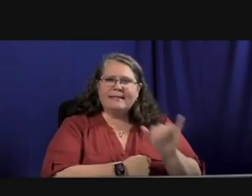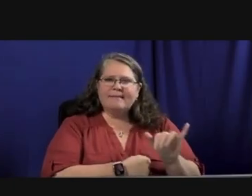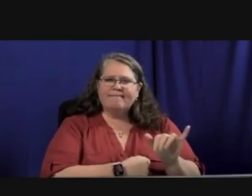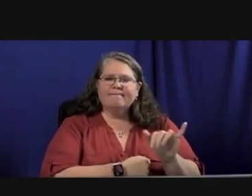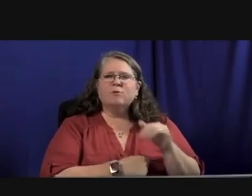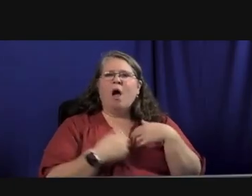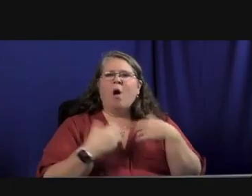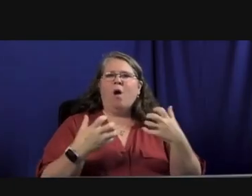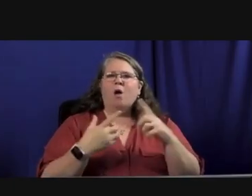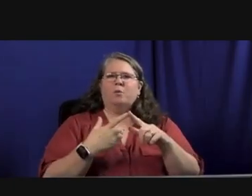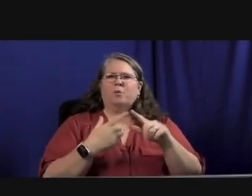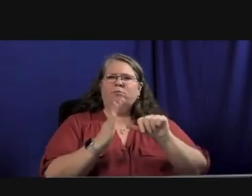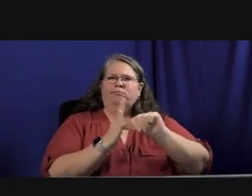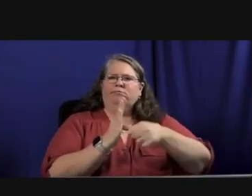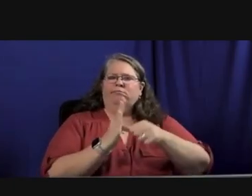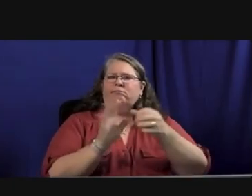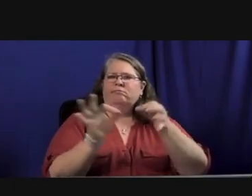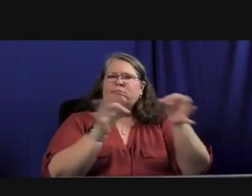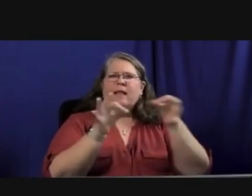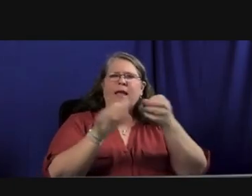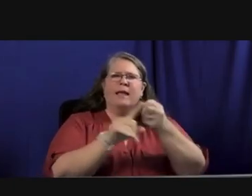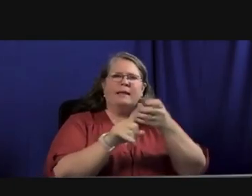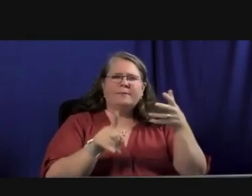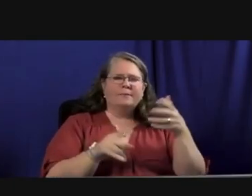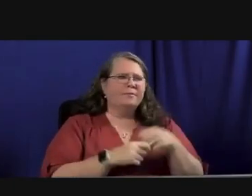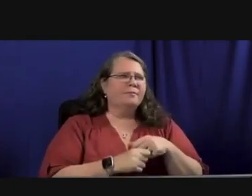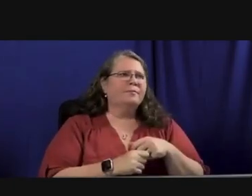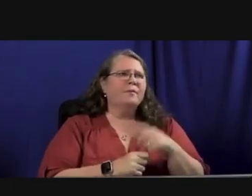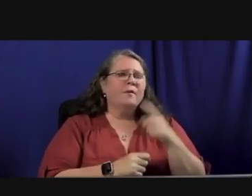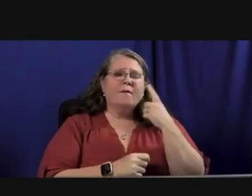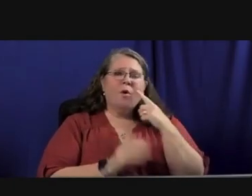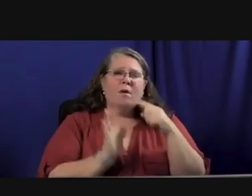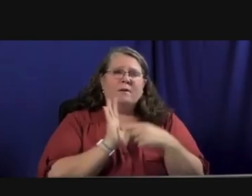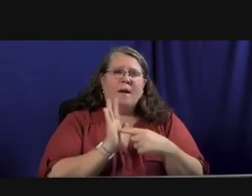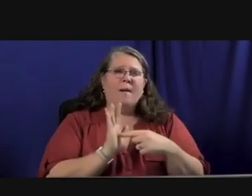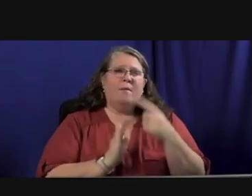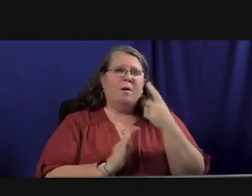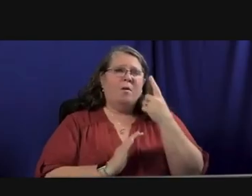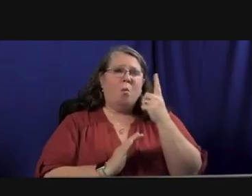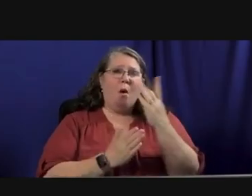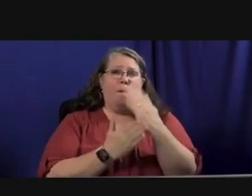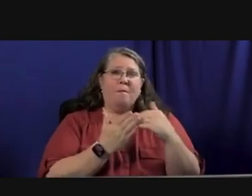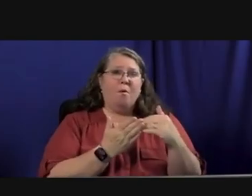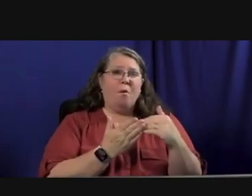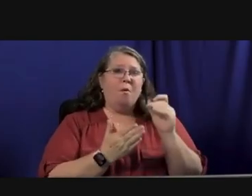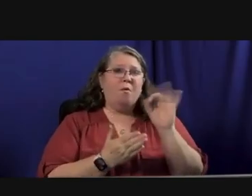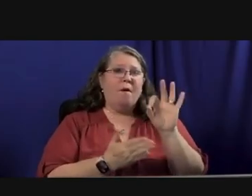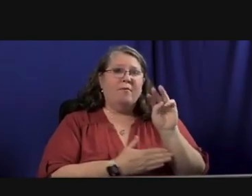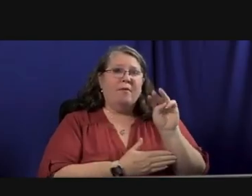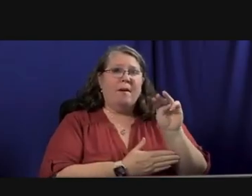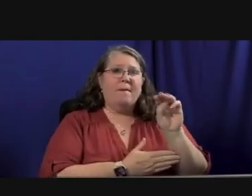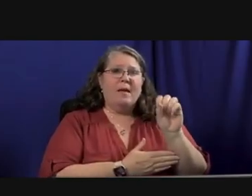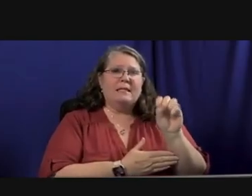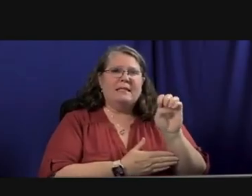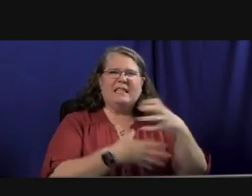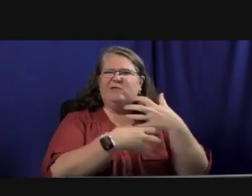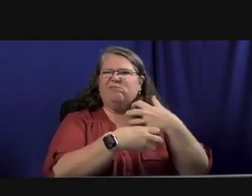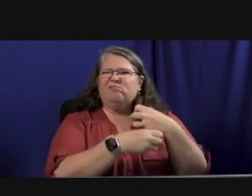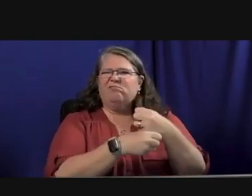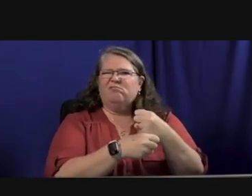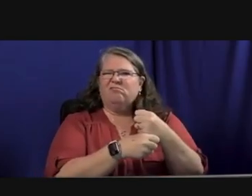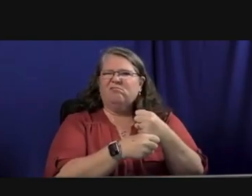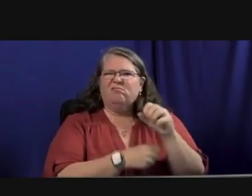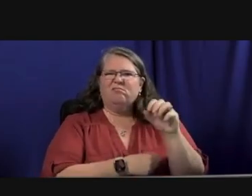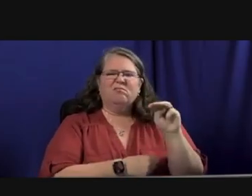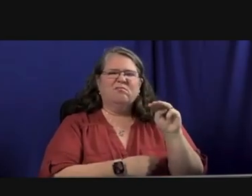and so on. They will make errors during that assessment. So I want to expand on these things. For example,